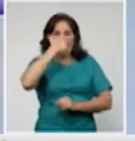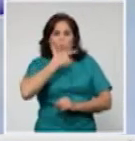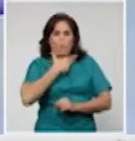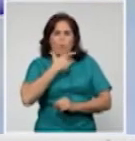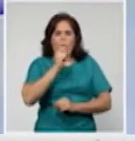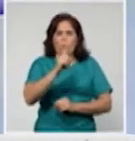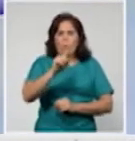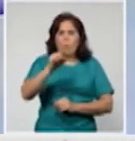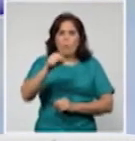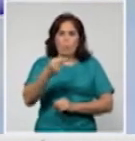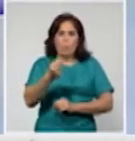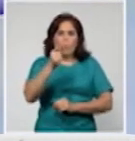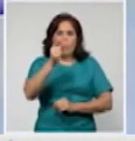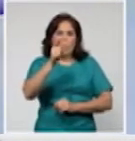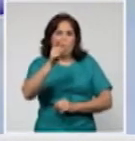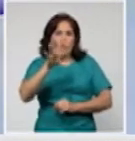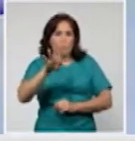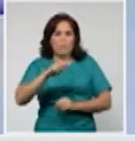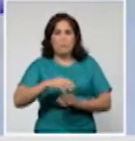13.01.